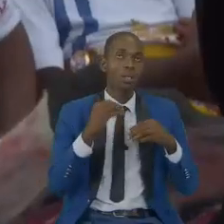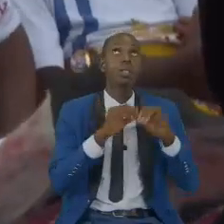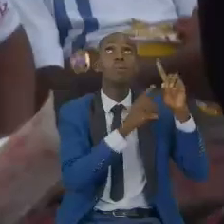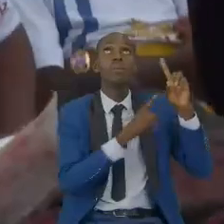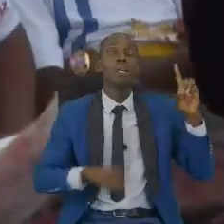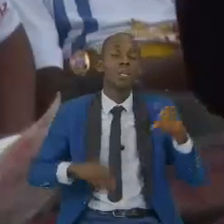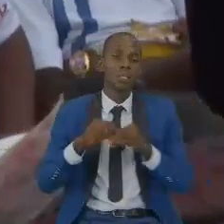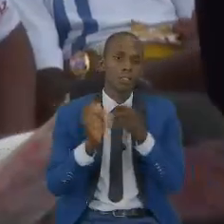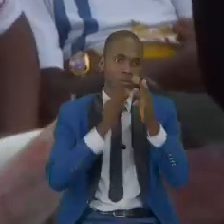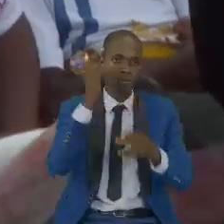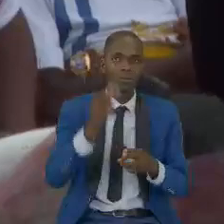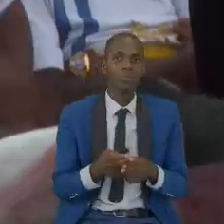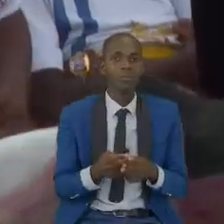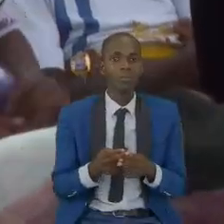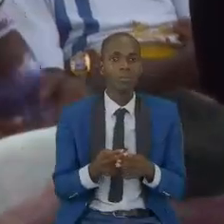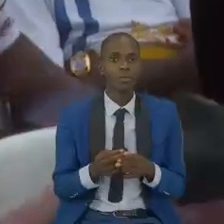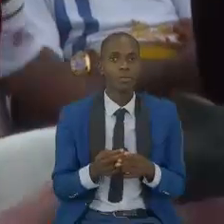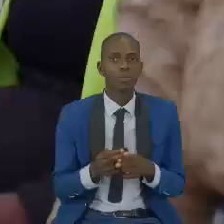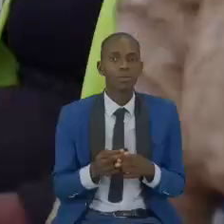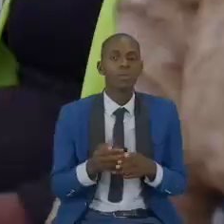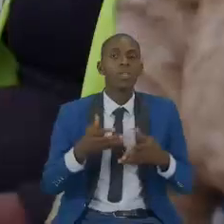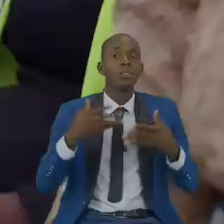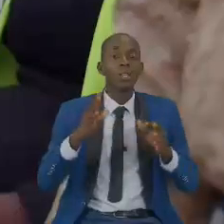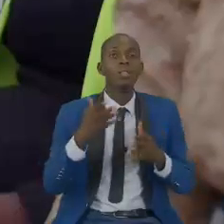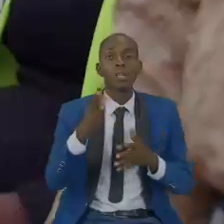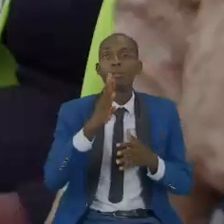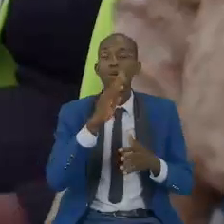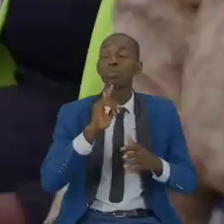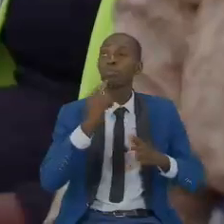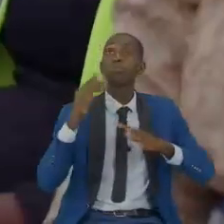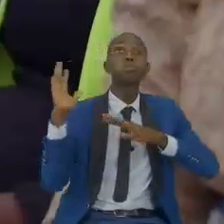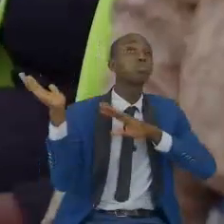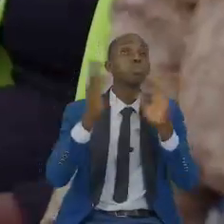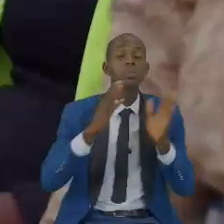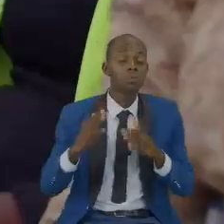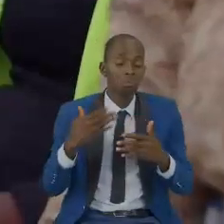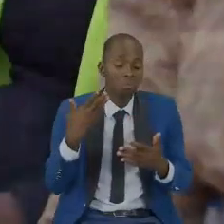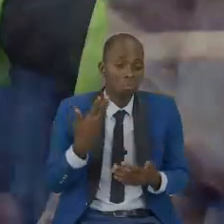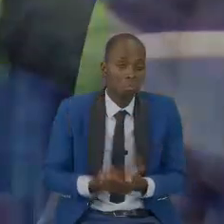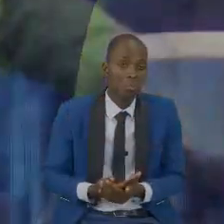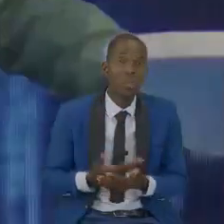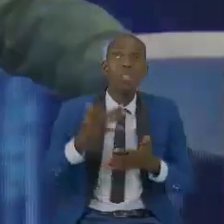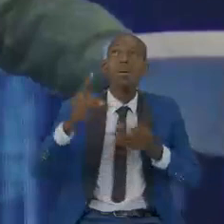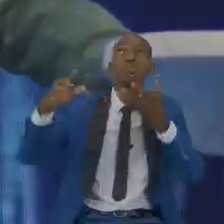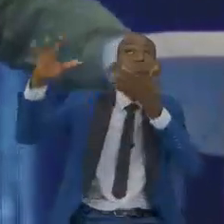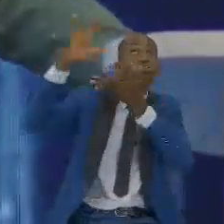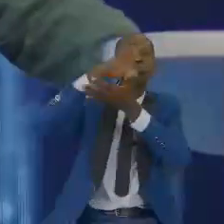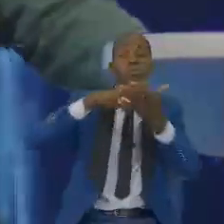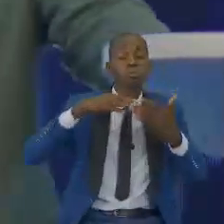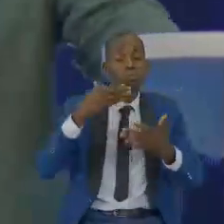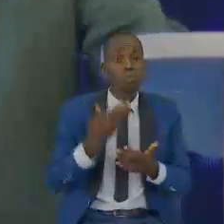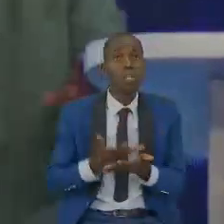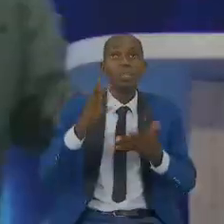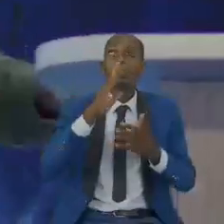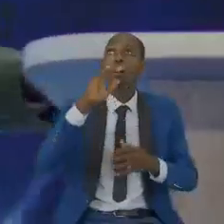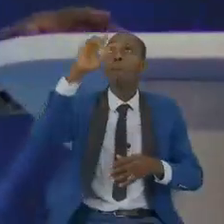name. Let the winds blow. Let the clouds drop the rain. Let the thunders roar. Let